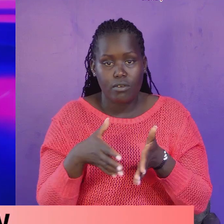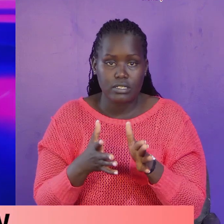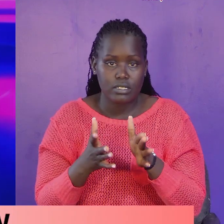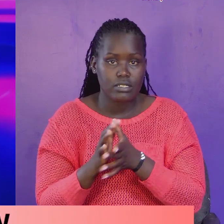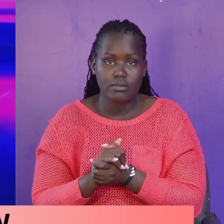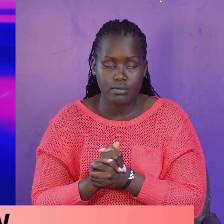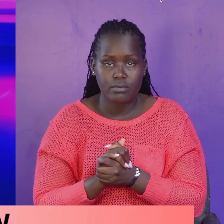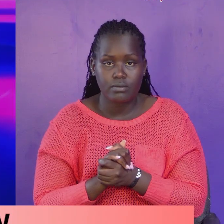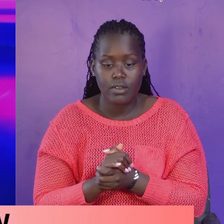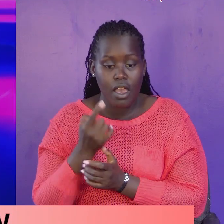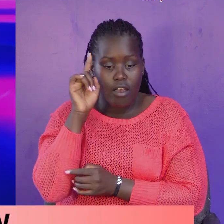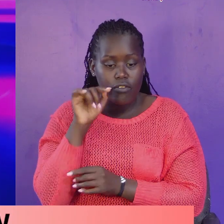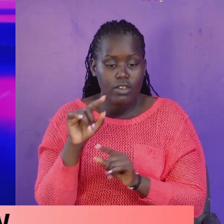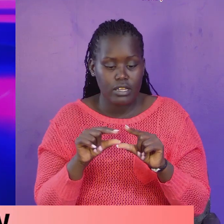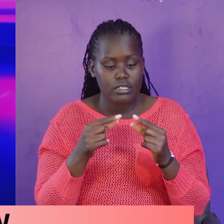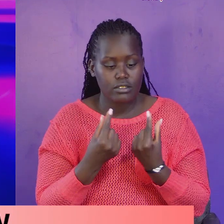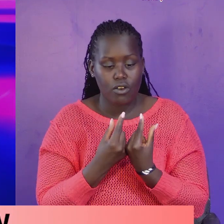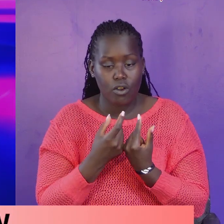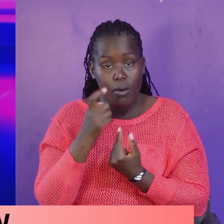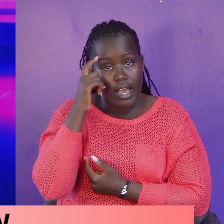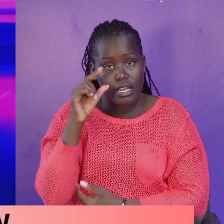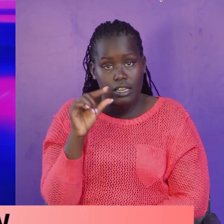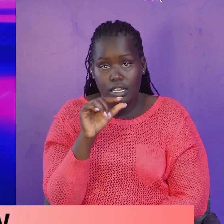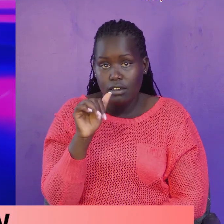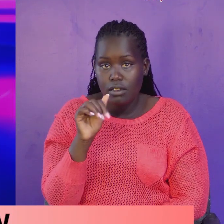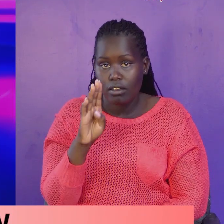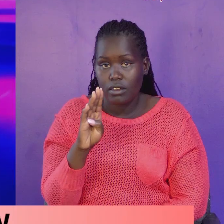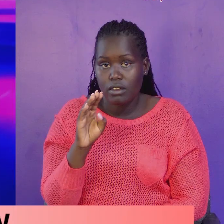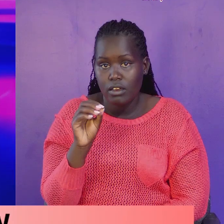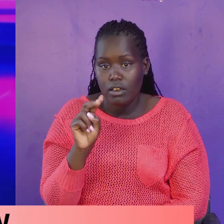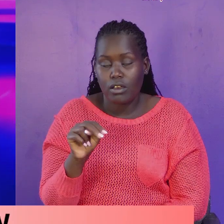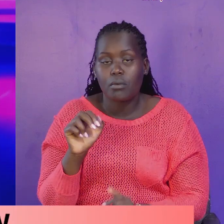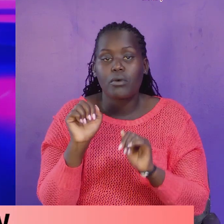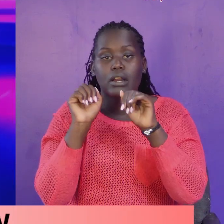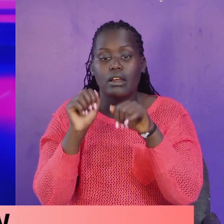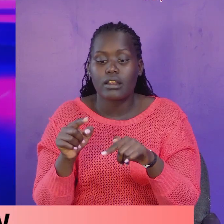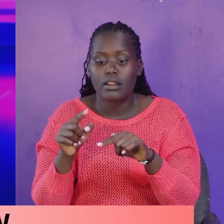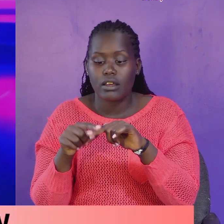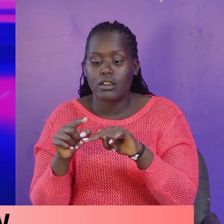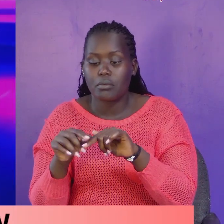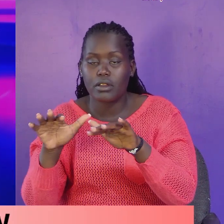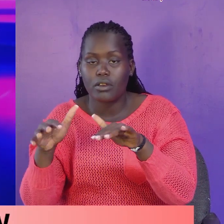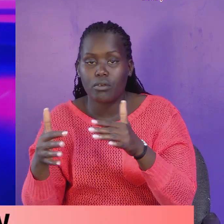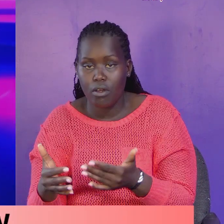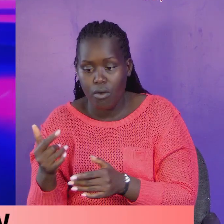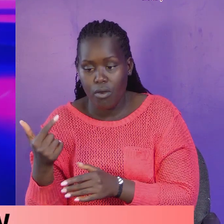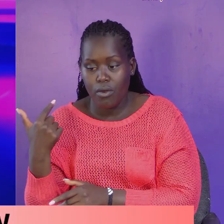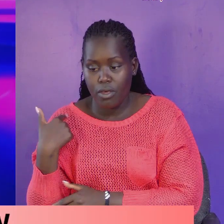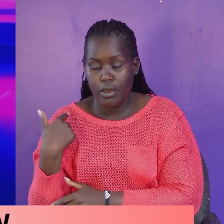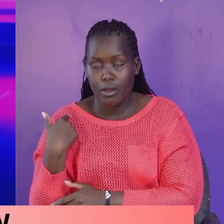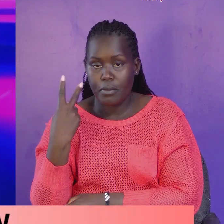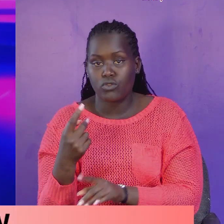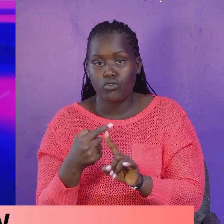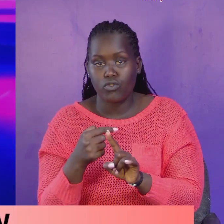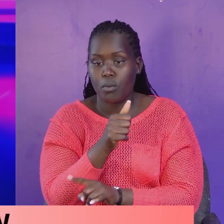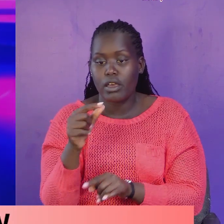will qualify. For this group, I think Gabon and Ivory Coast can qualify, depending with the number 2s from the other